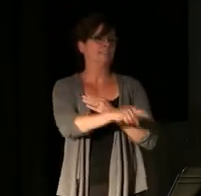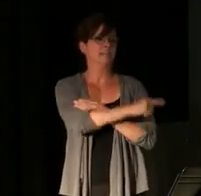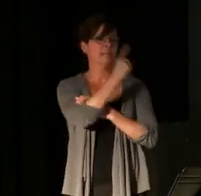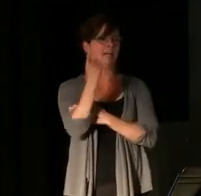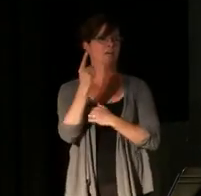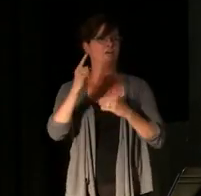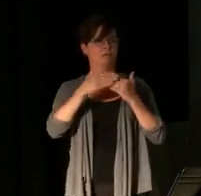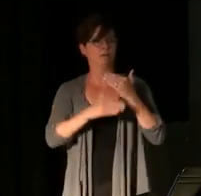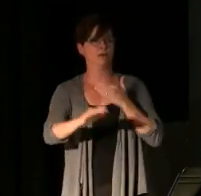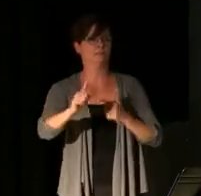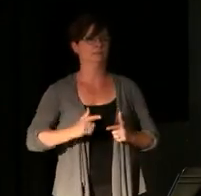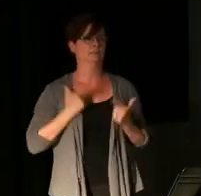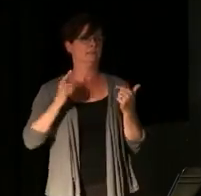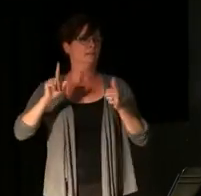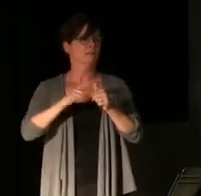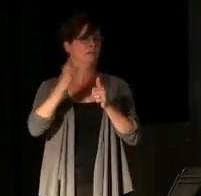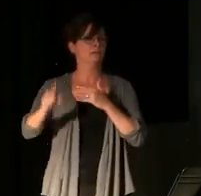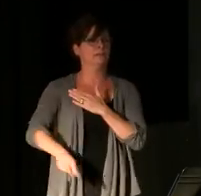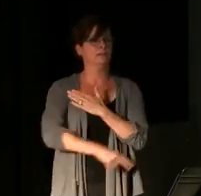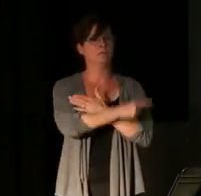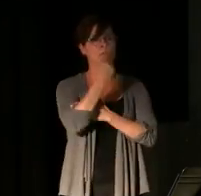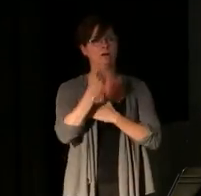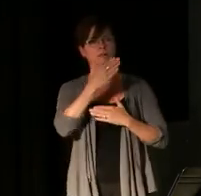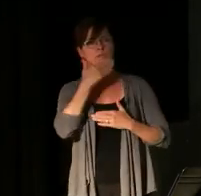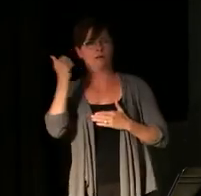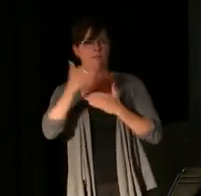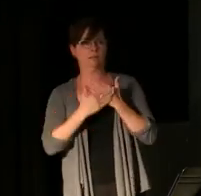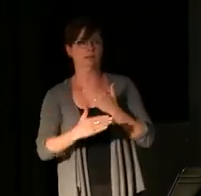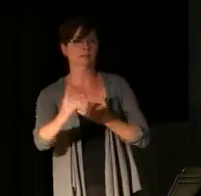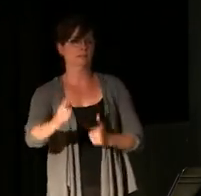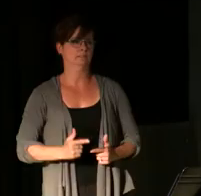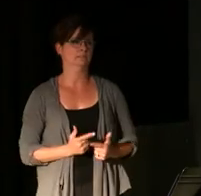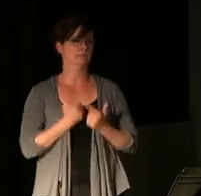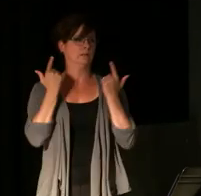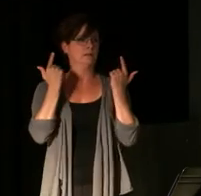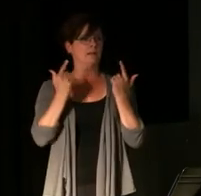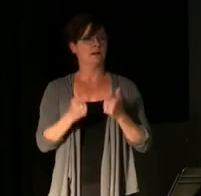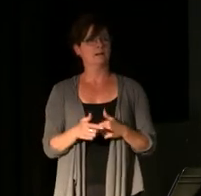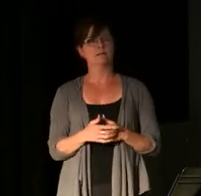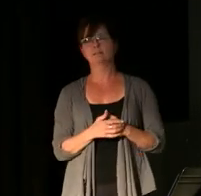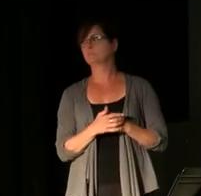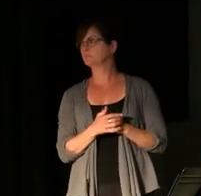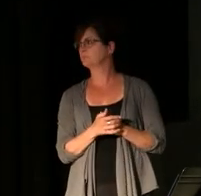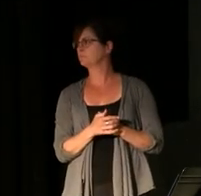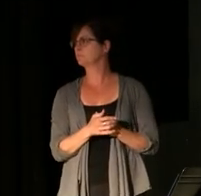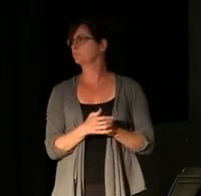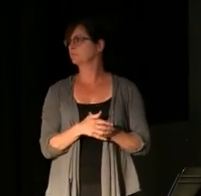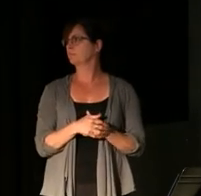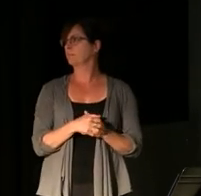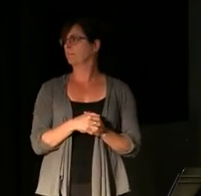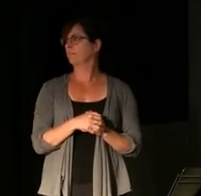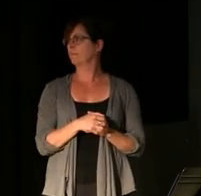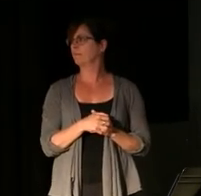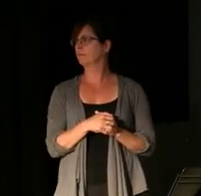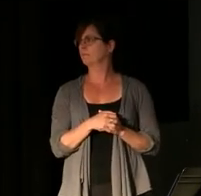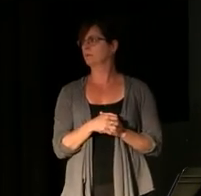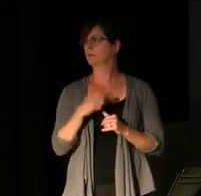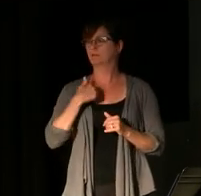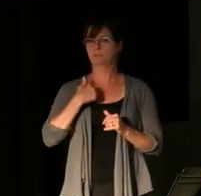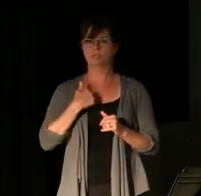my life. It's day one of the rest of my life.